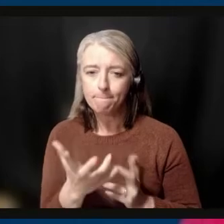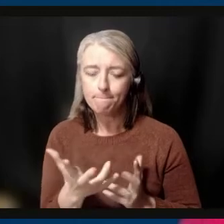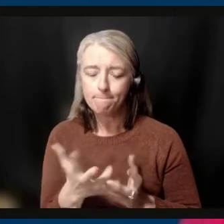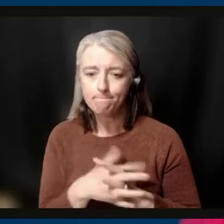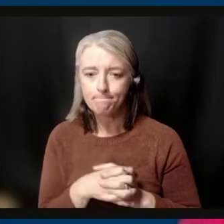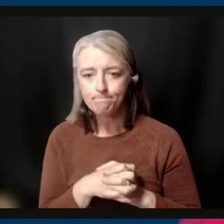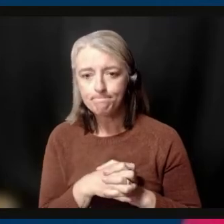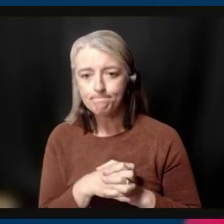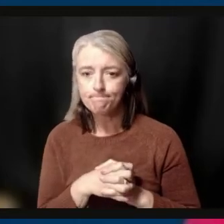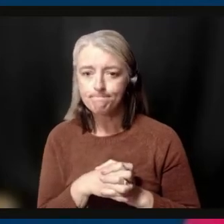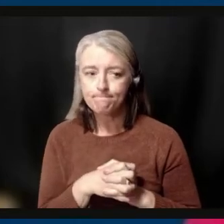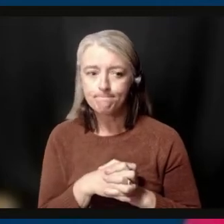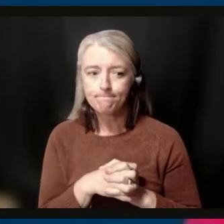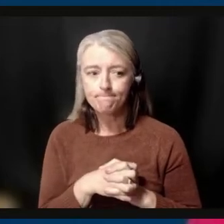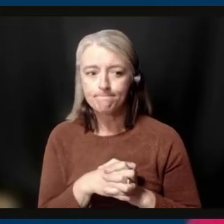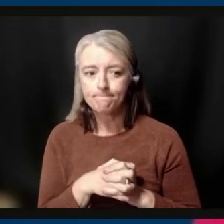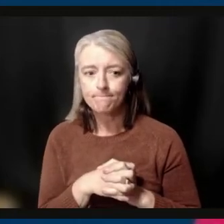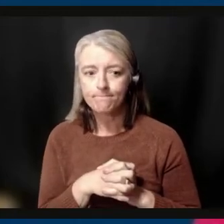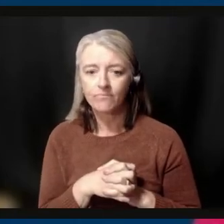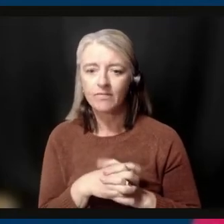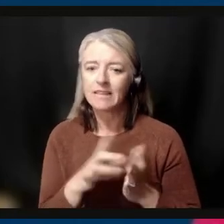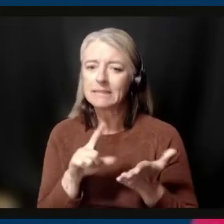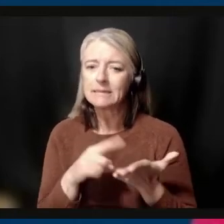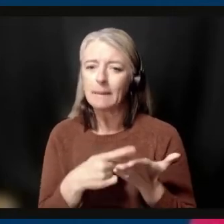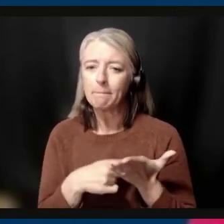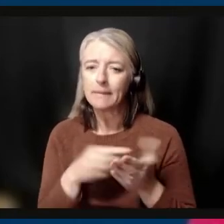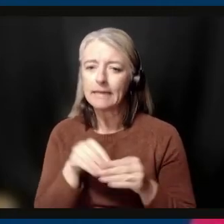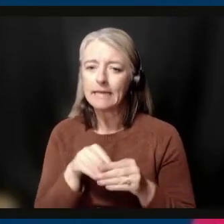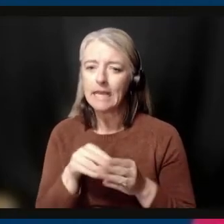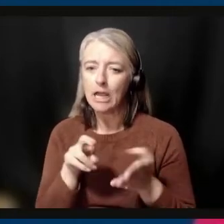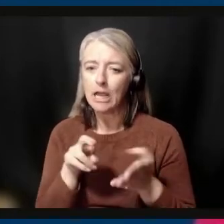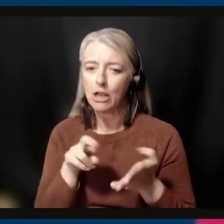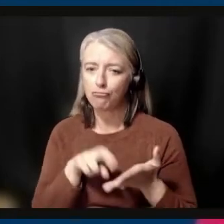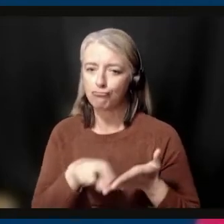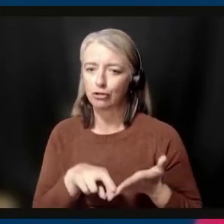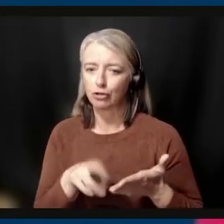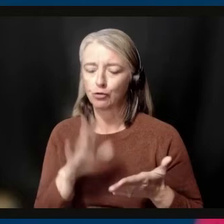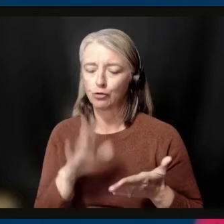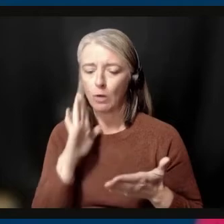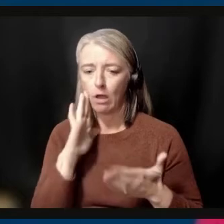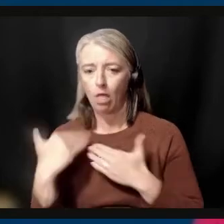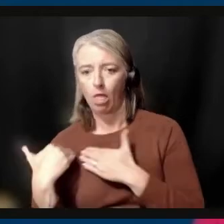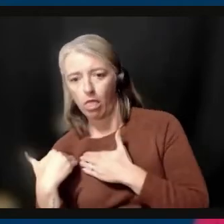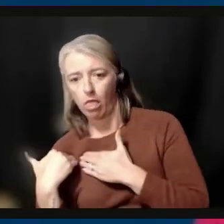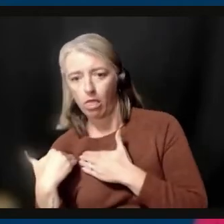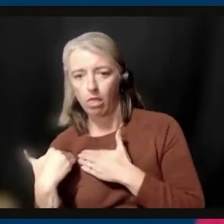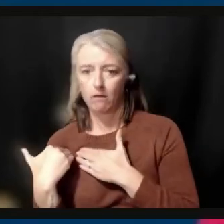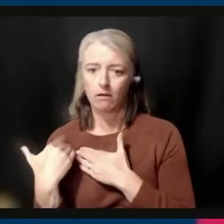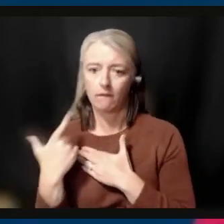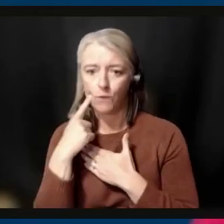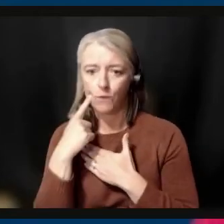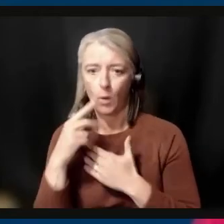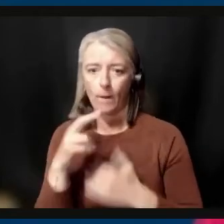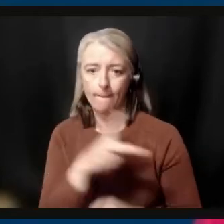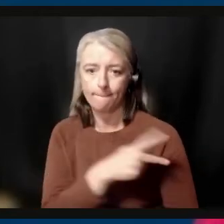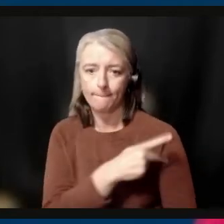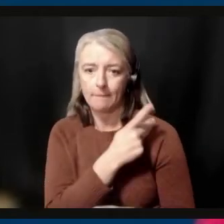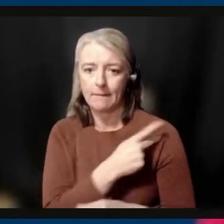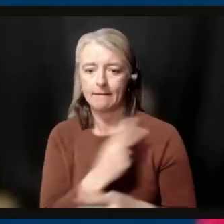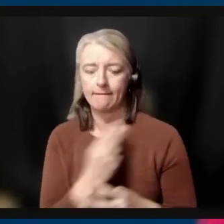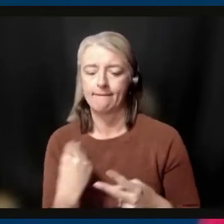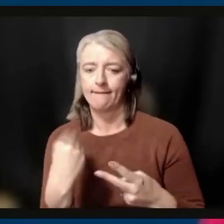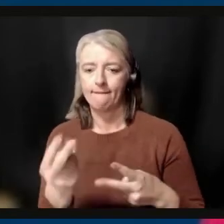something in their research is going to be a burden on the patient and maybe give options and ideas of what patients